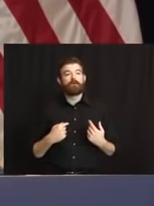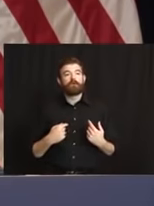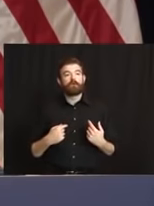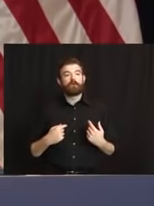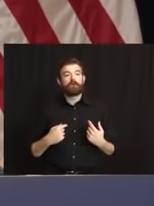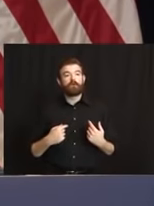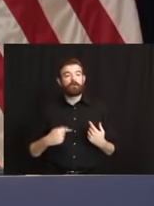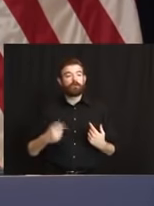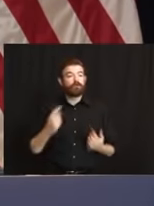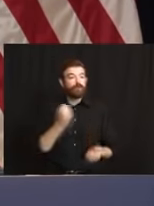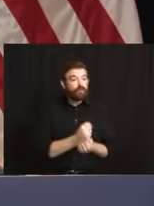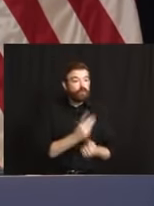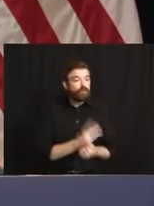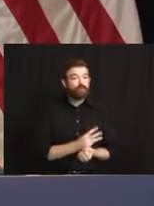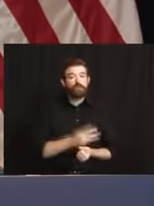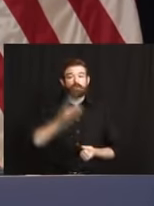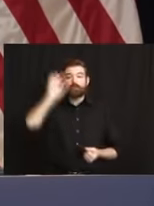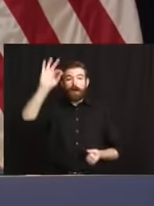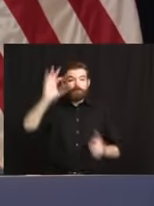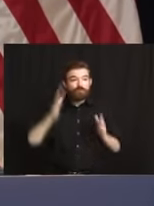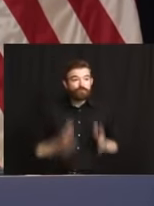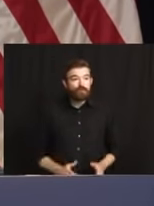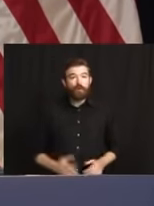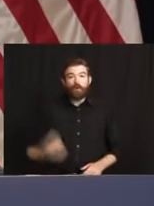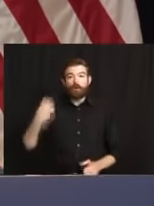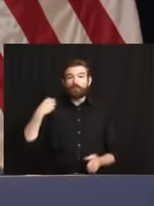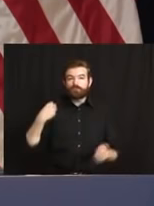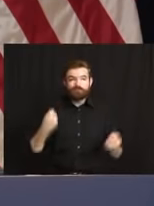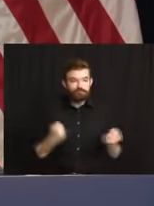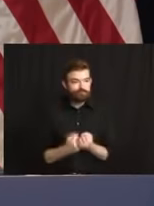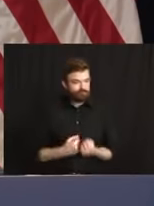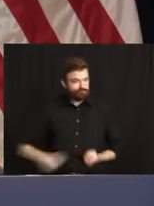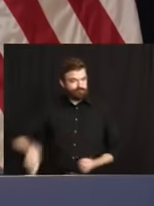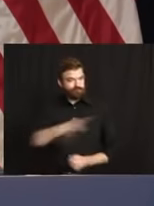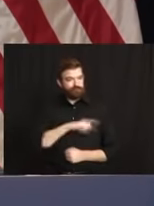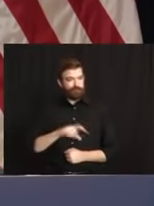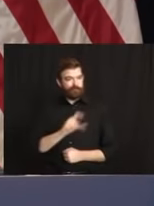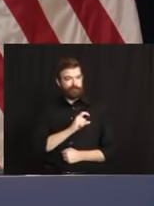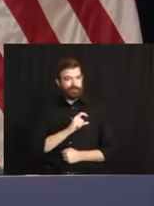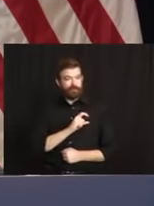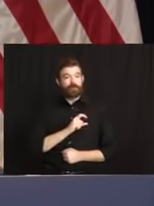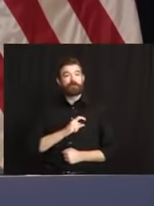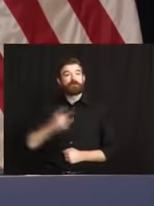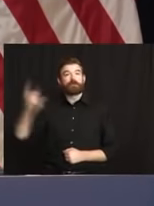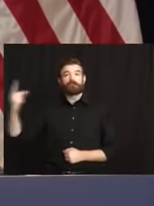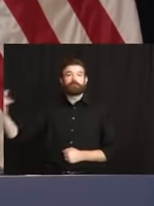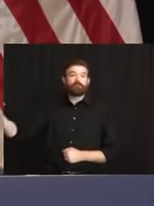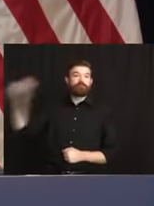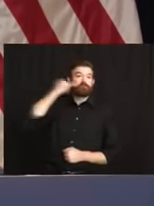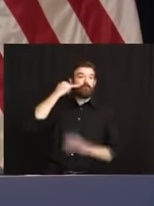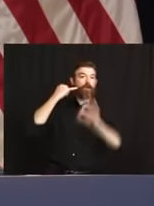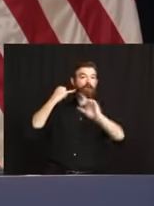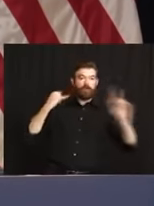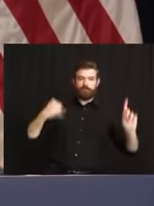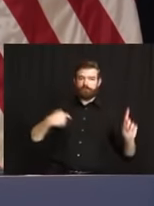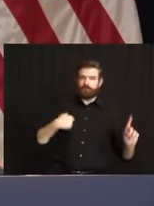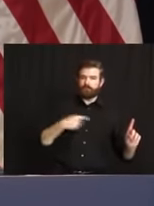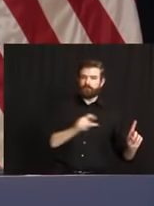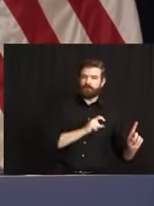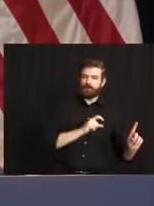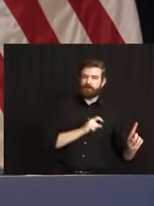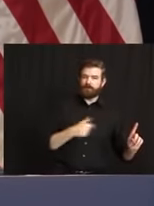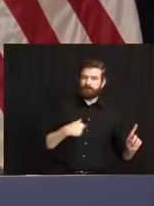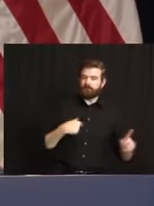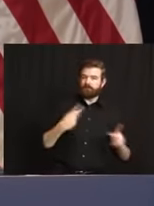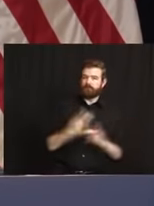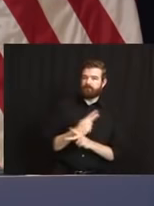it's a profession that when somebody picks up the phone and calls 911, that we are asked to solve people's problems, from a stray cat in